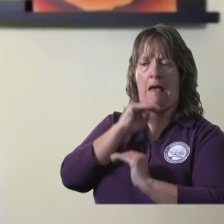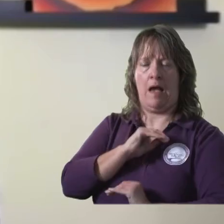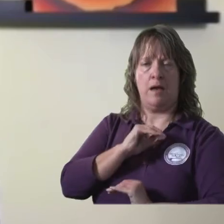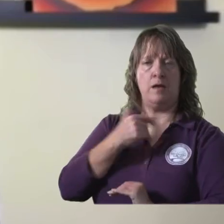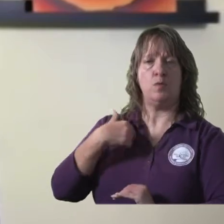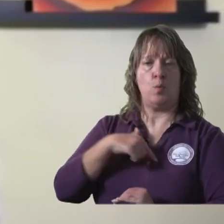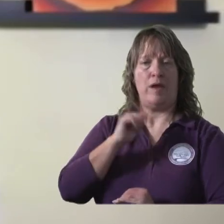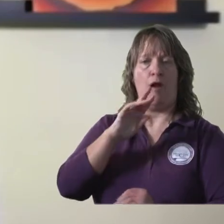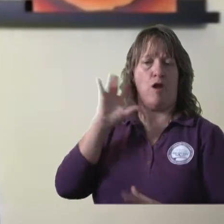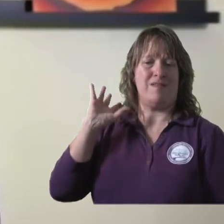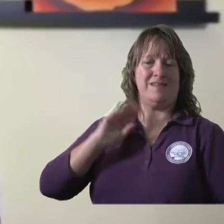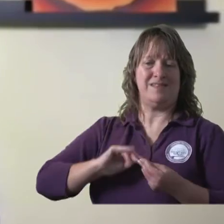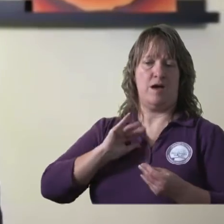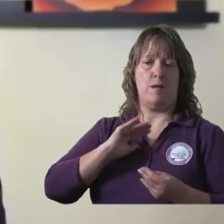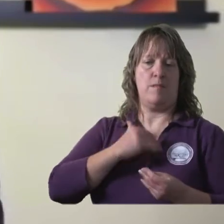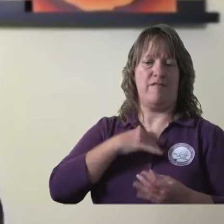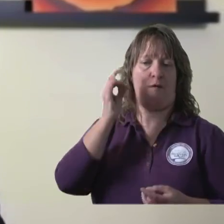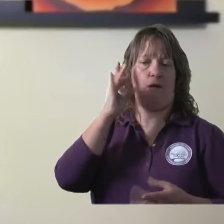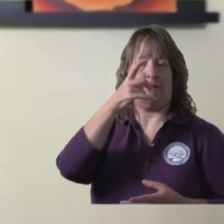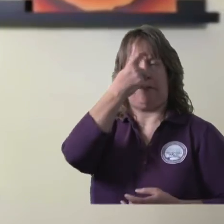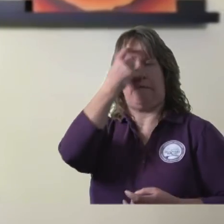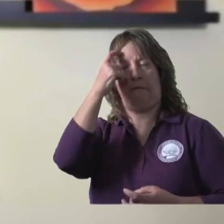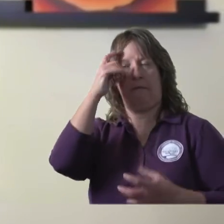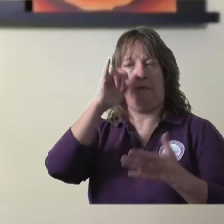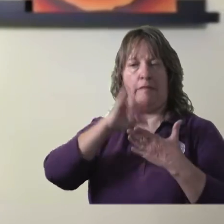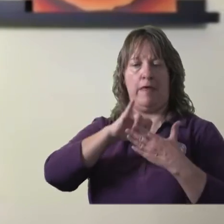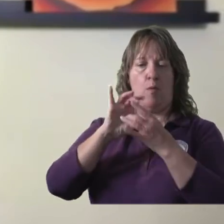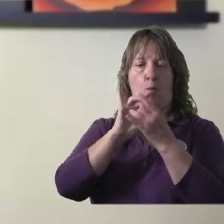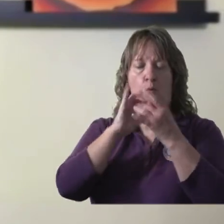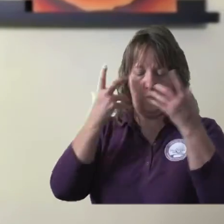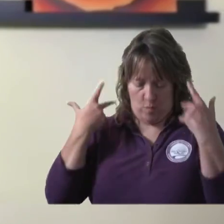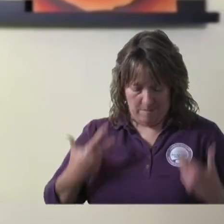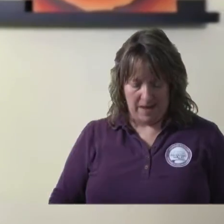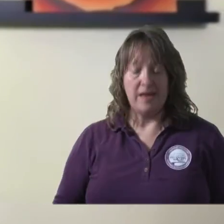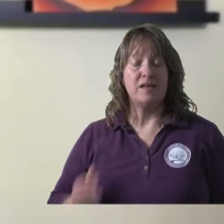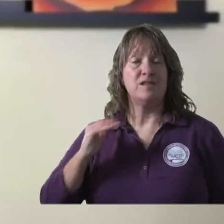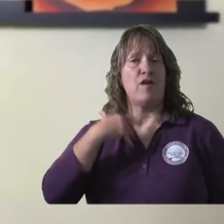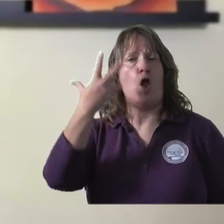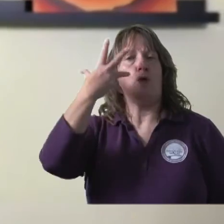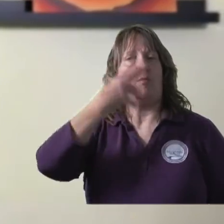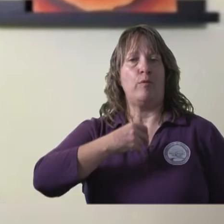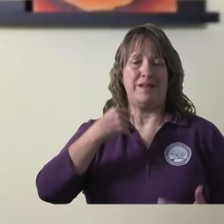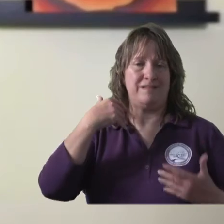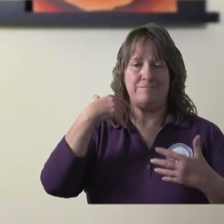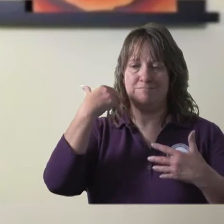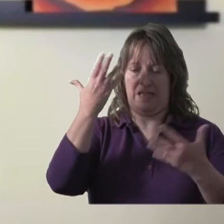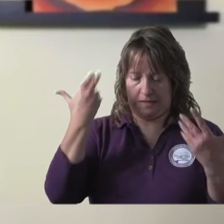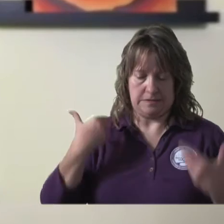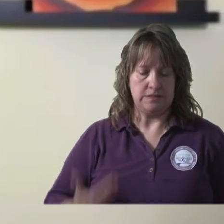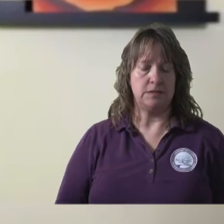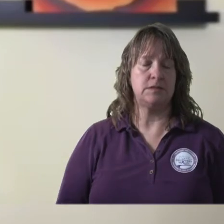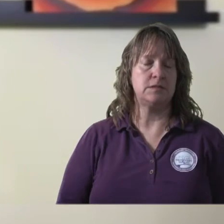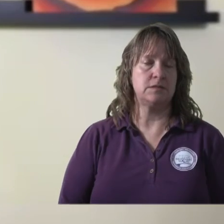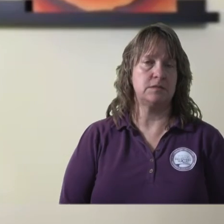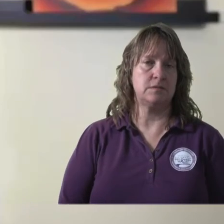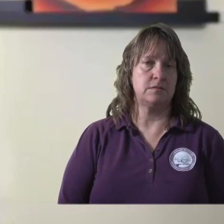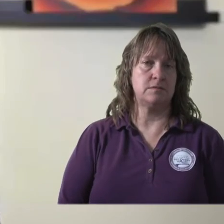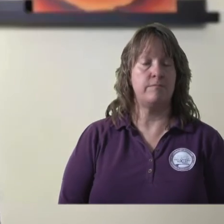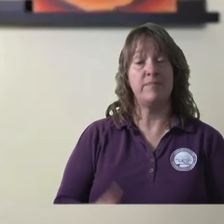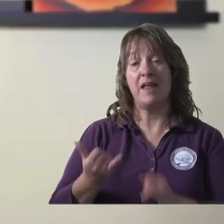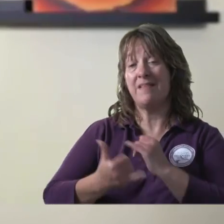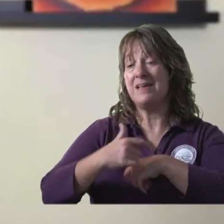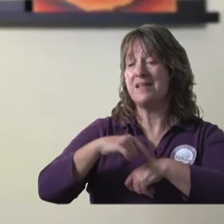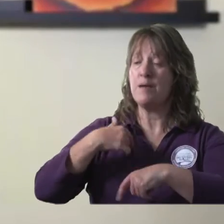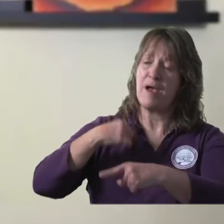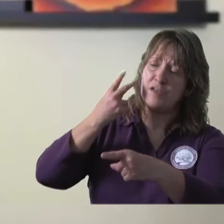the sum of the hideous scars that hold together the remainder of our pretty pieces. The last time I saw